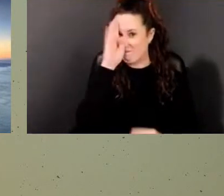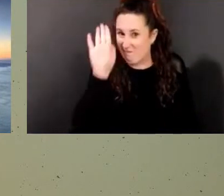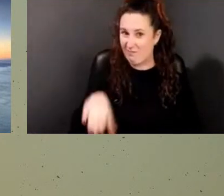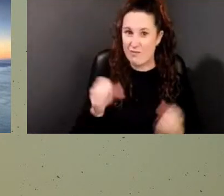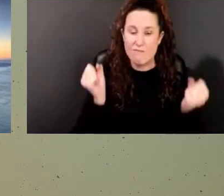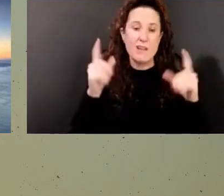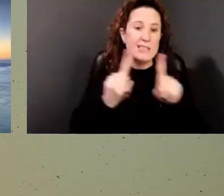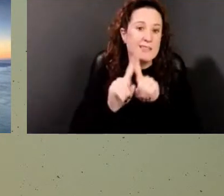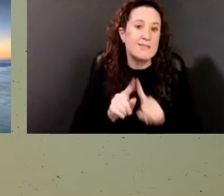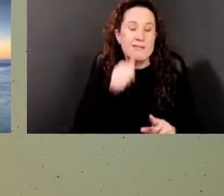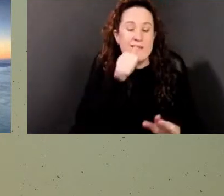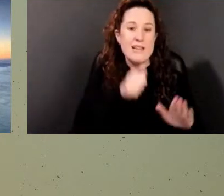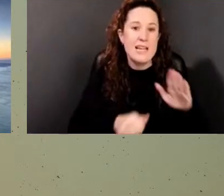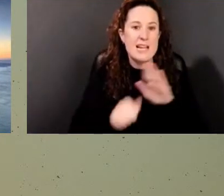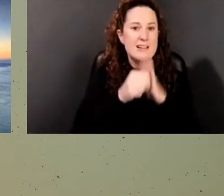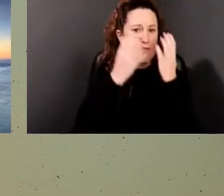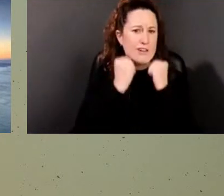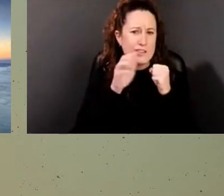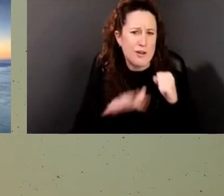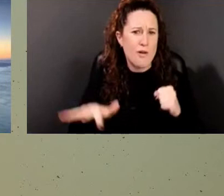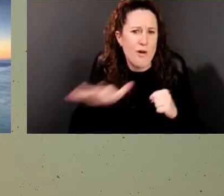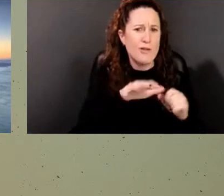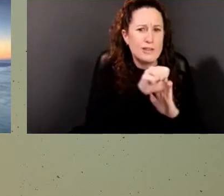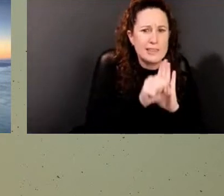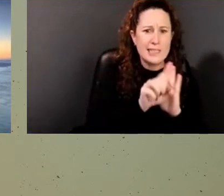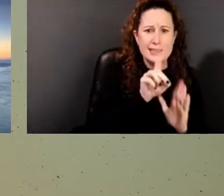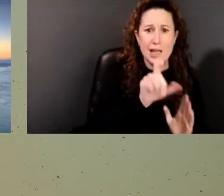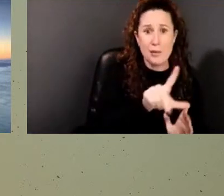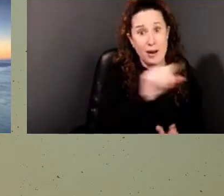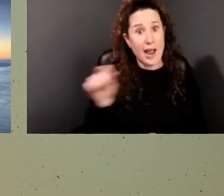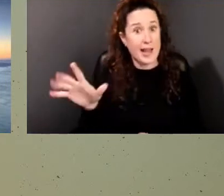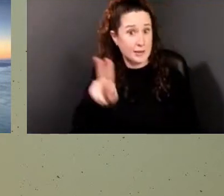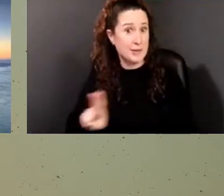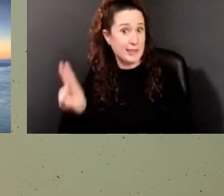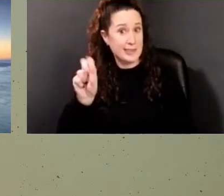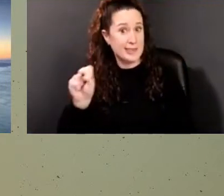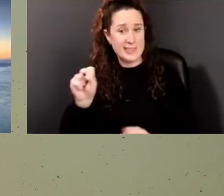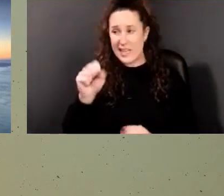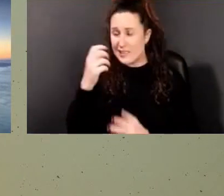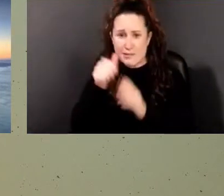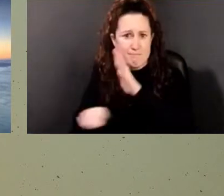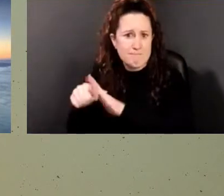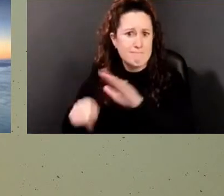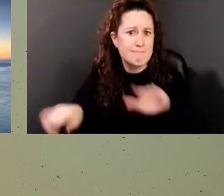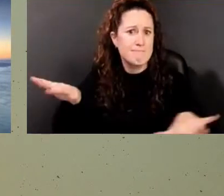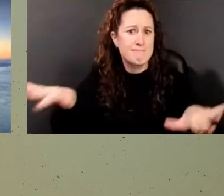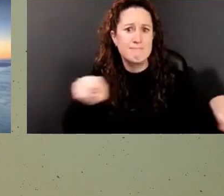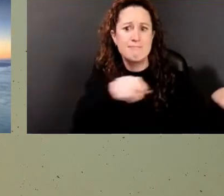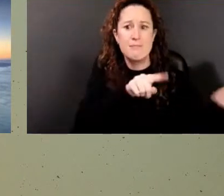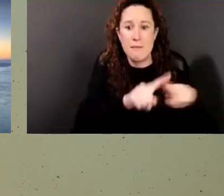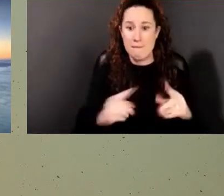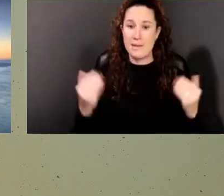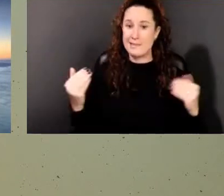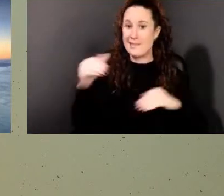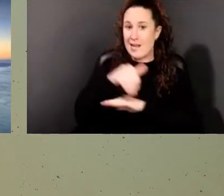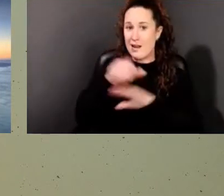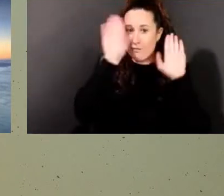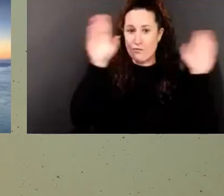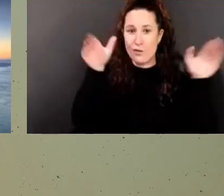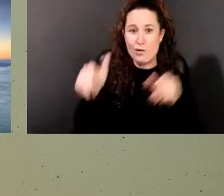throughout the United States, but right now we want to focus on those that are at the Dickinson